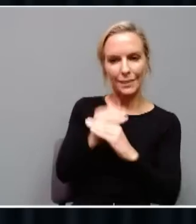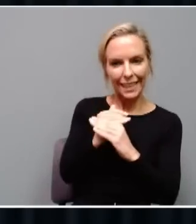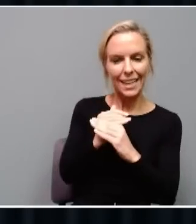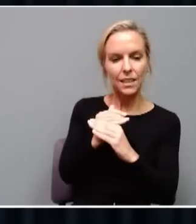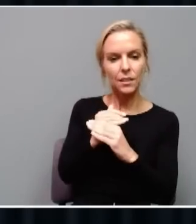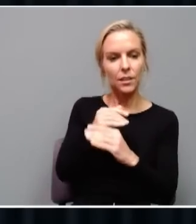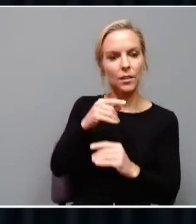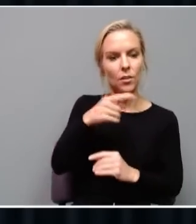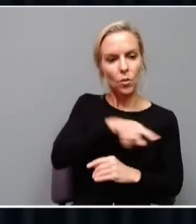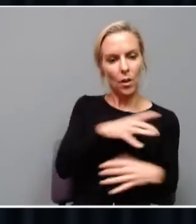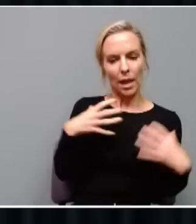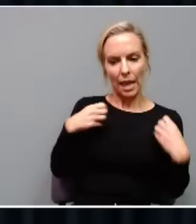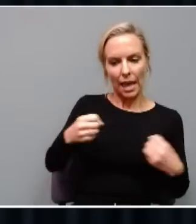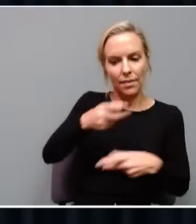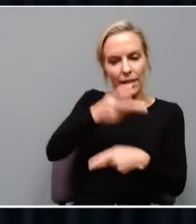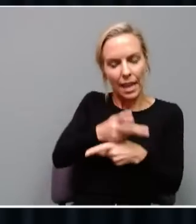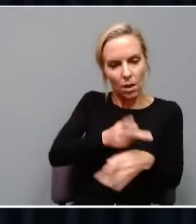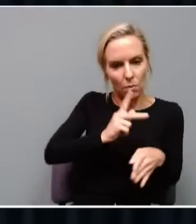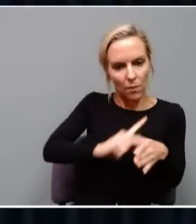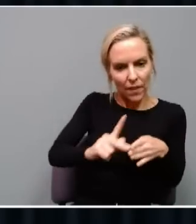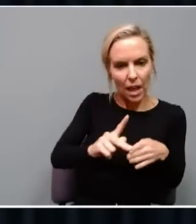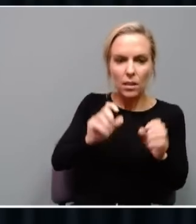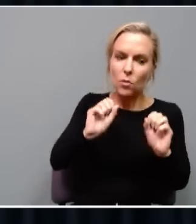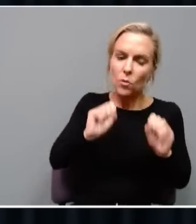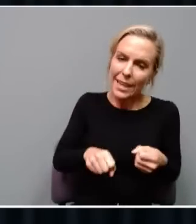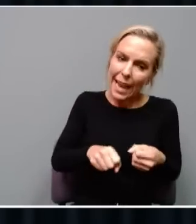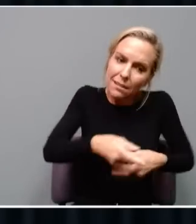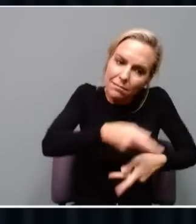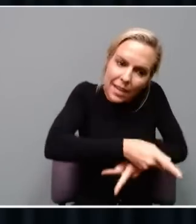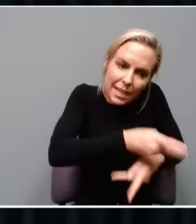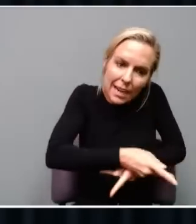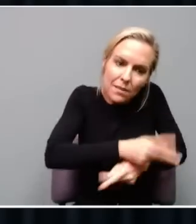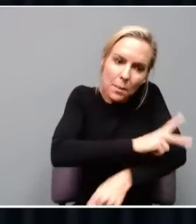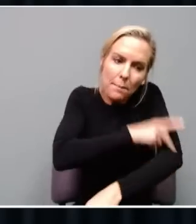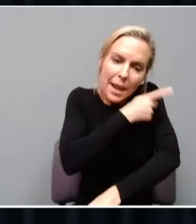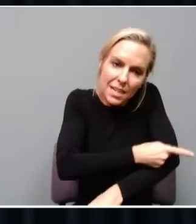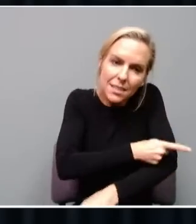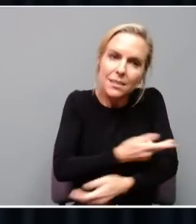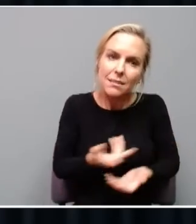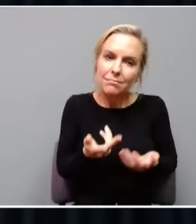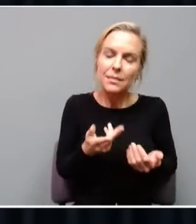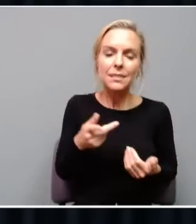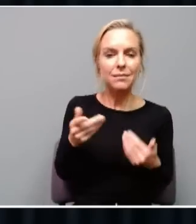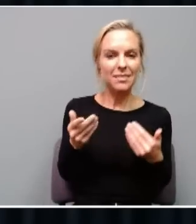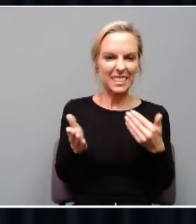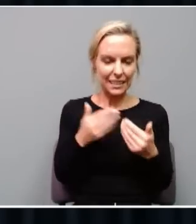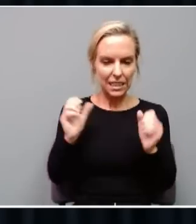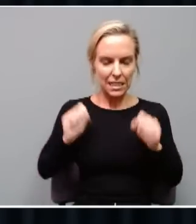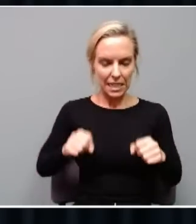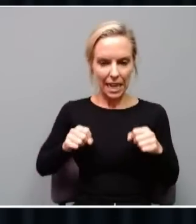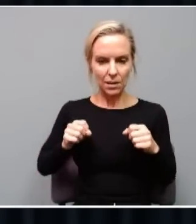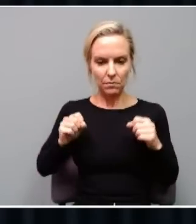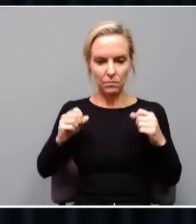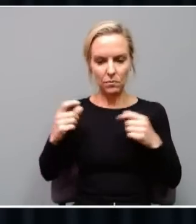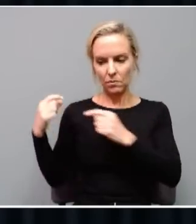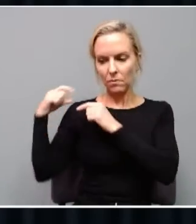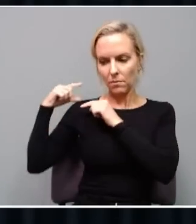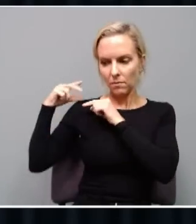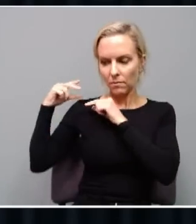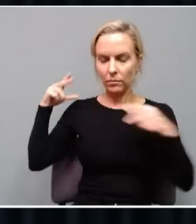so that they can in turn treat our patients. And not to mention easy to get on and off so